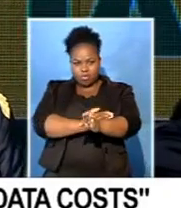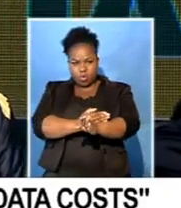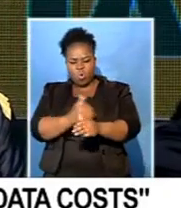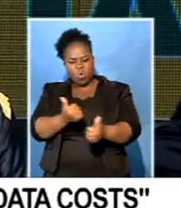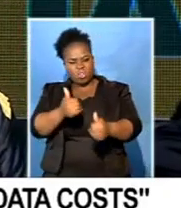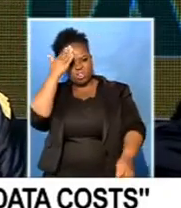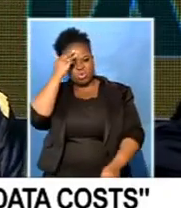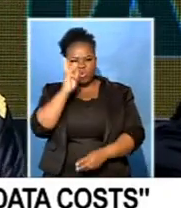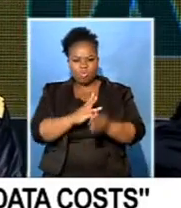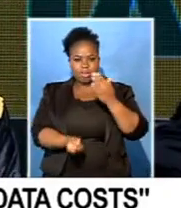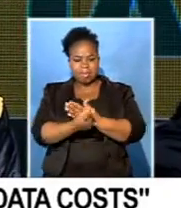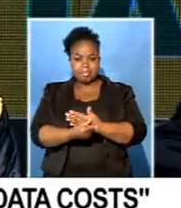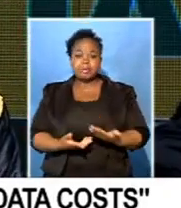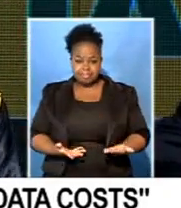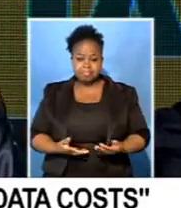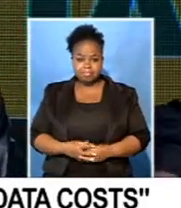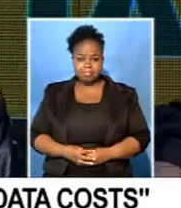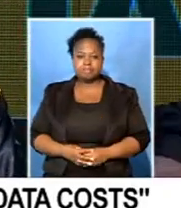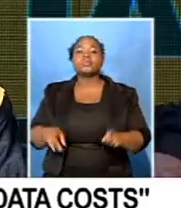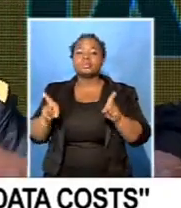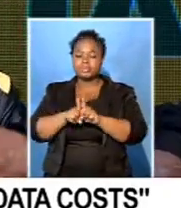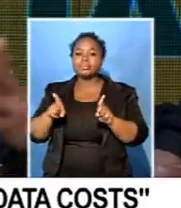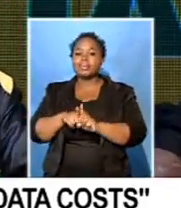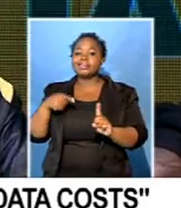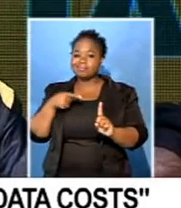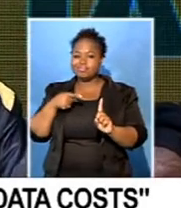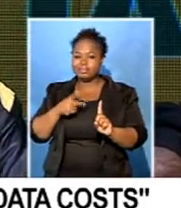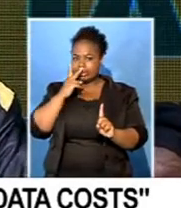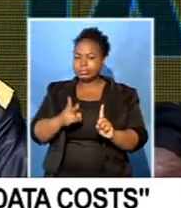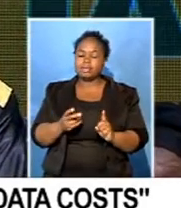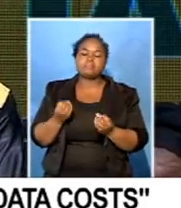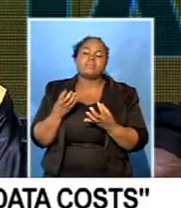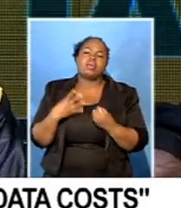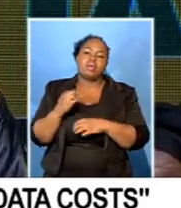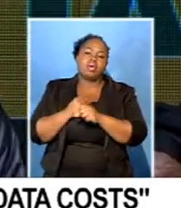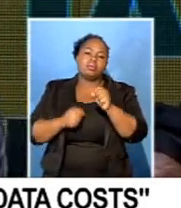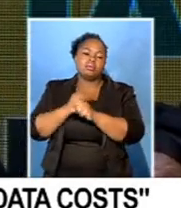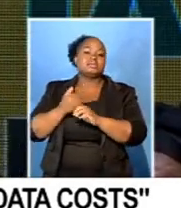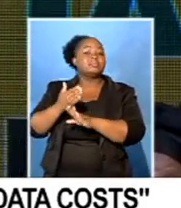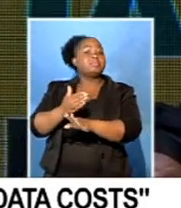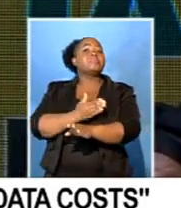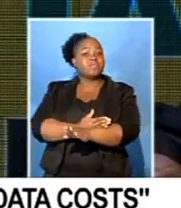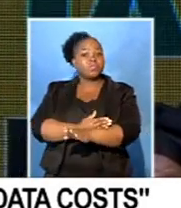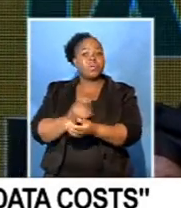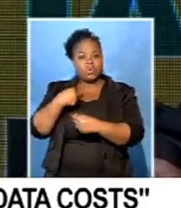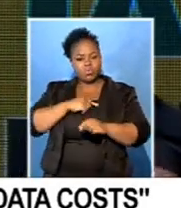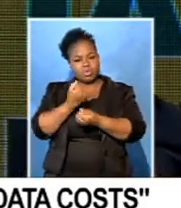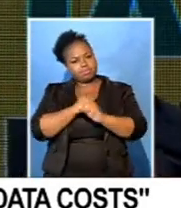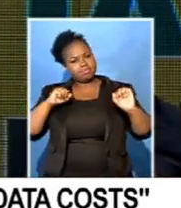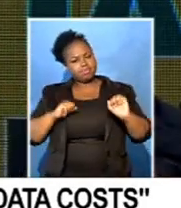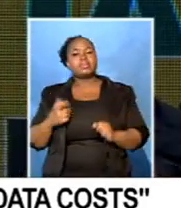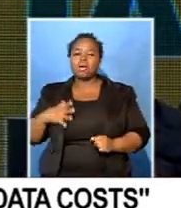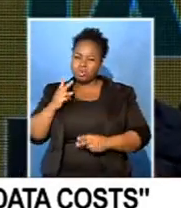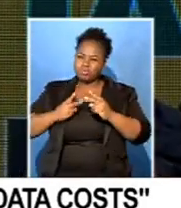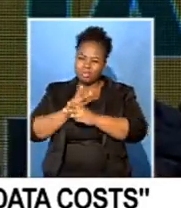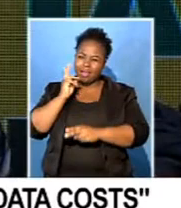us. Now, he was seeing things many years before our liberation. Let me